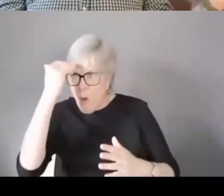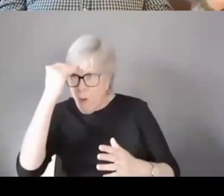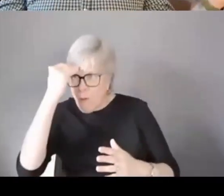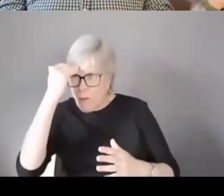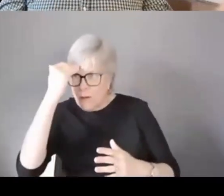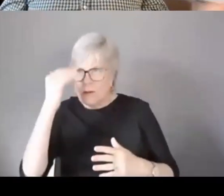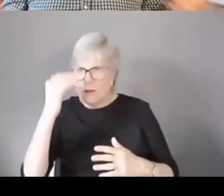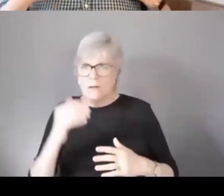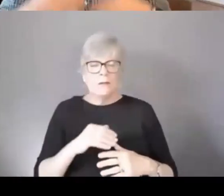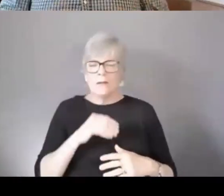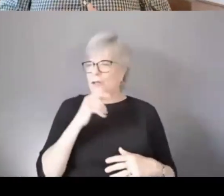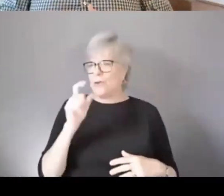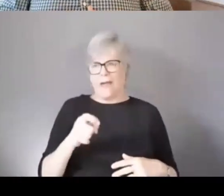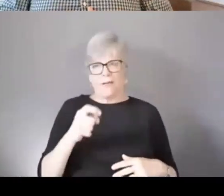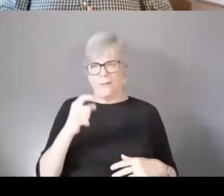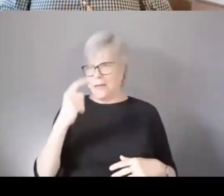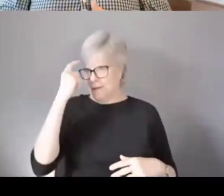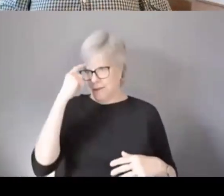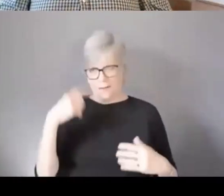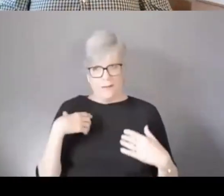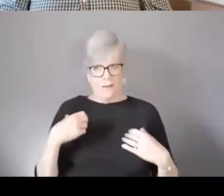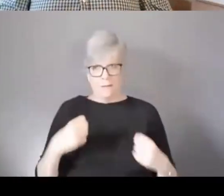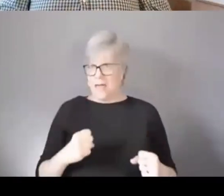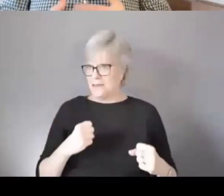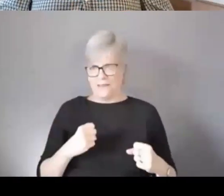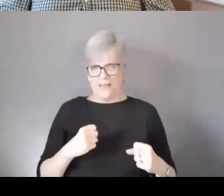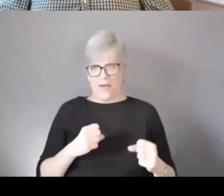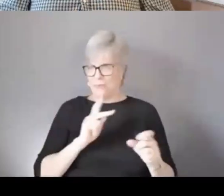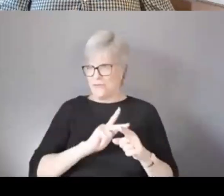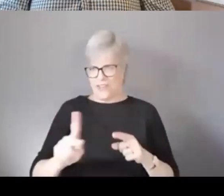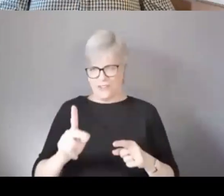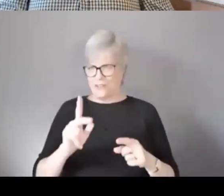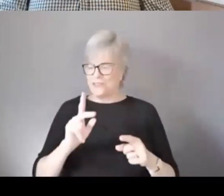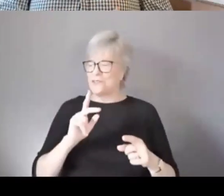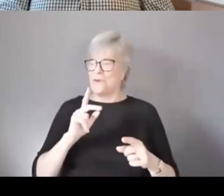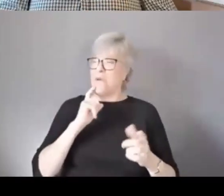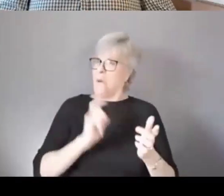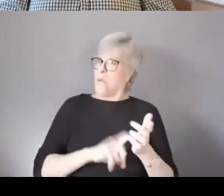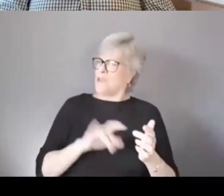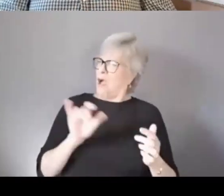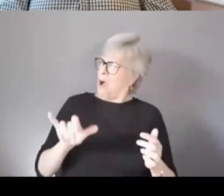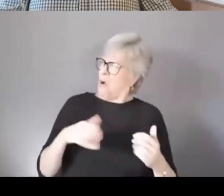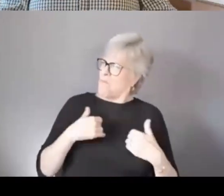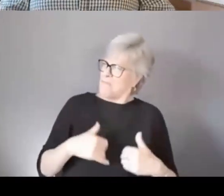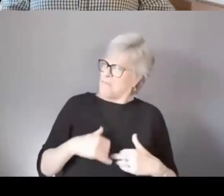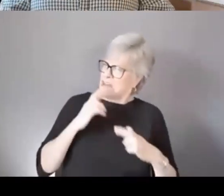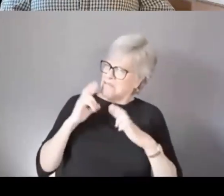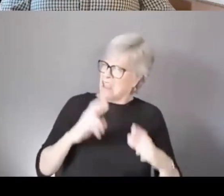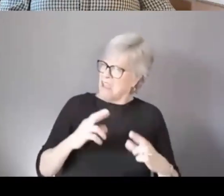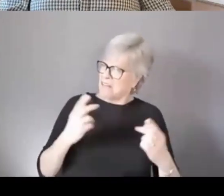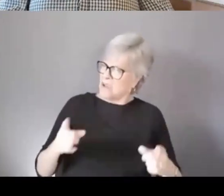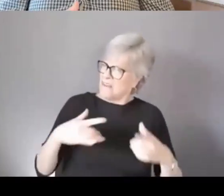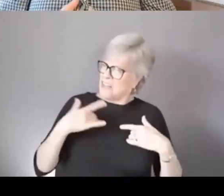don't have to be a mental health clinician to know like, oh, my body reacts when I feel scared or when I feel anxious. These are the ones that most